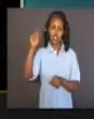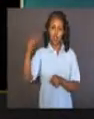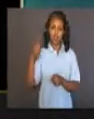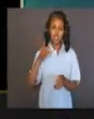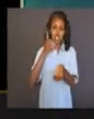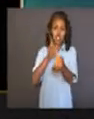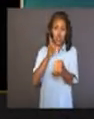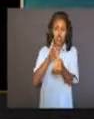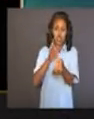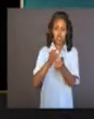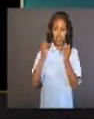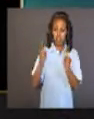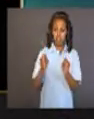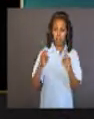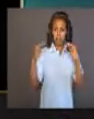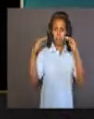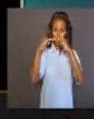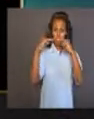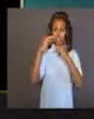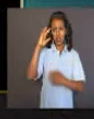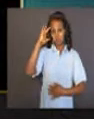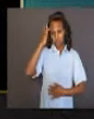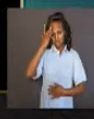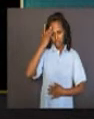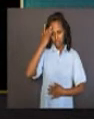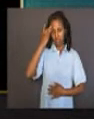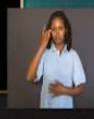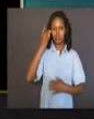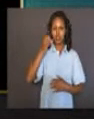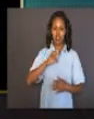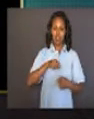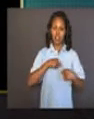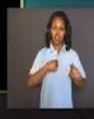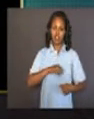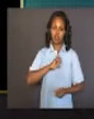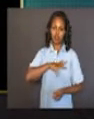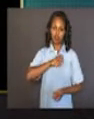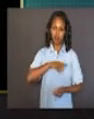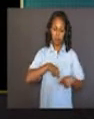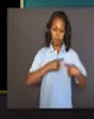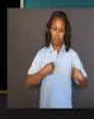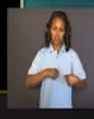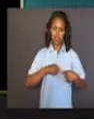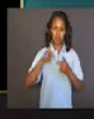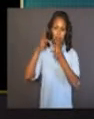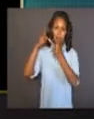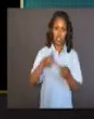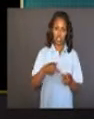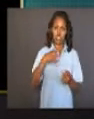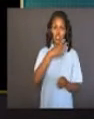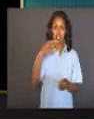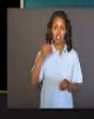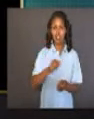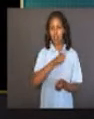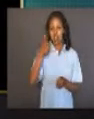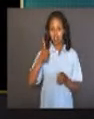doctors can measure patients' heart rate, blood pressure, and